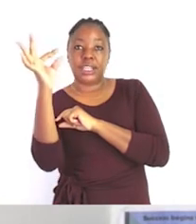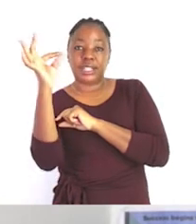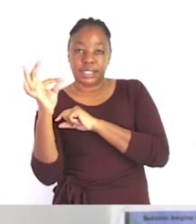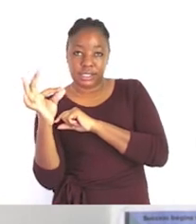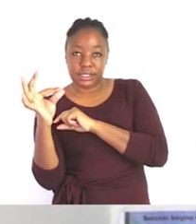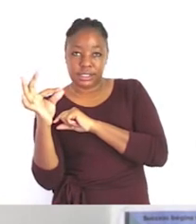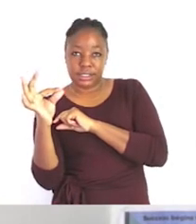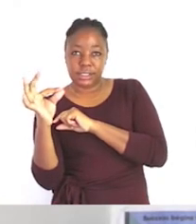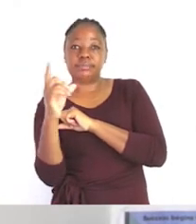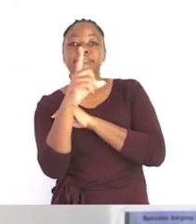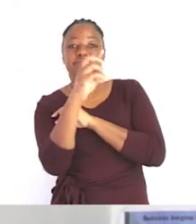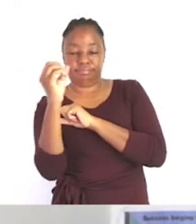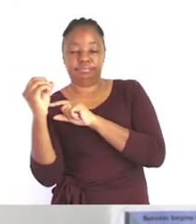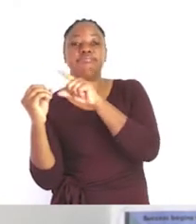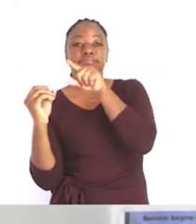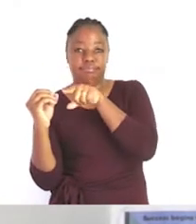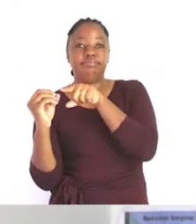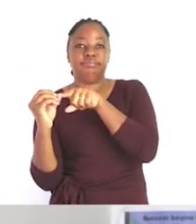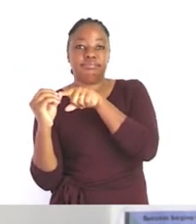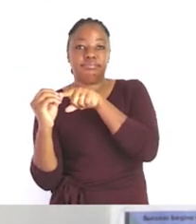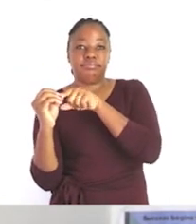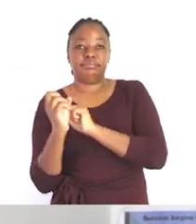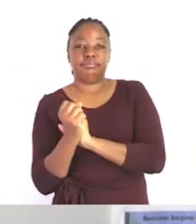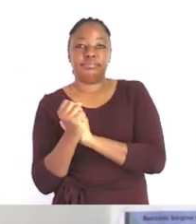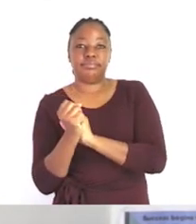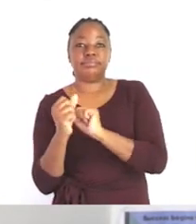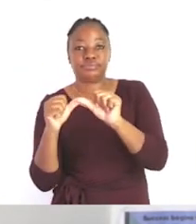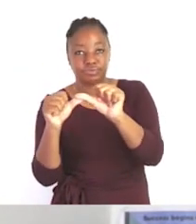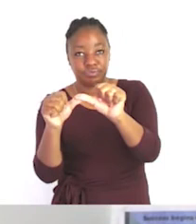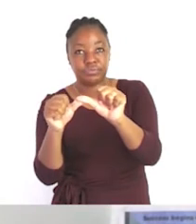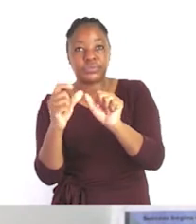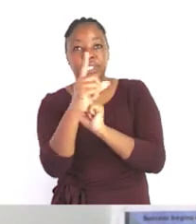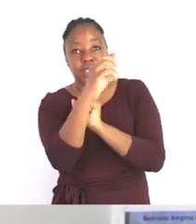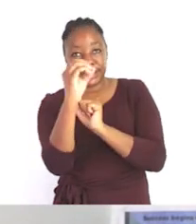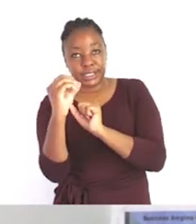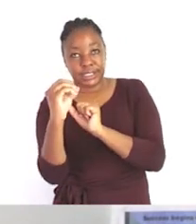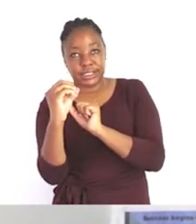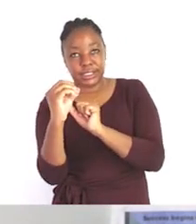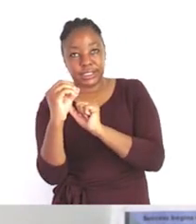9, 10. Let's count together. 10,